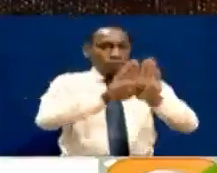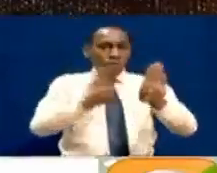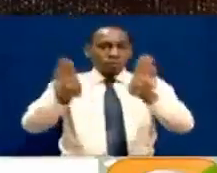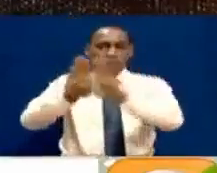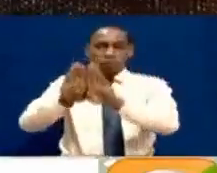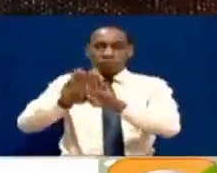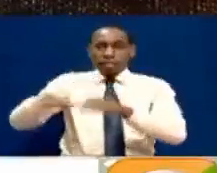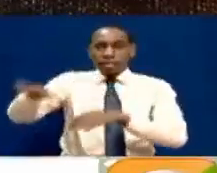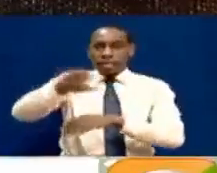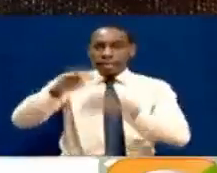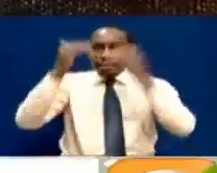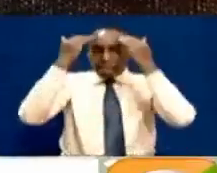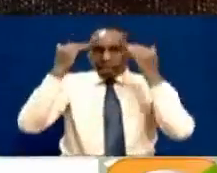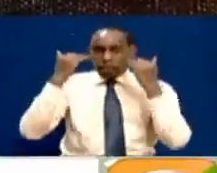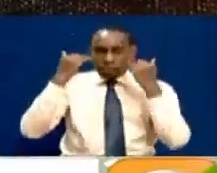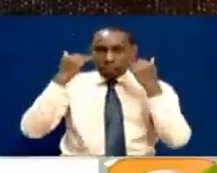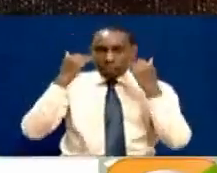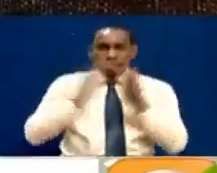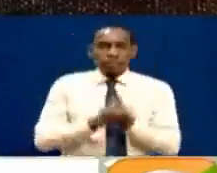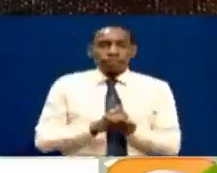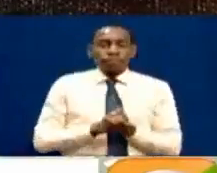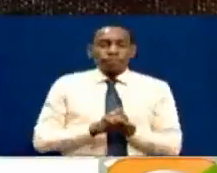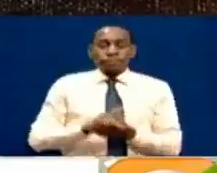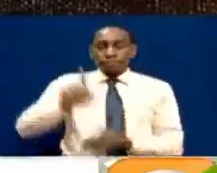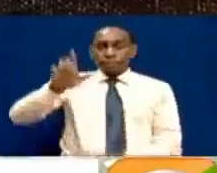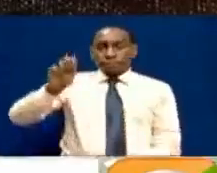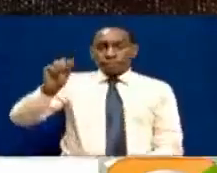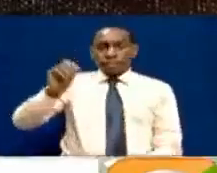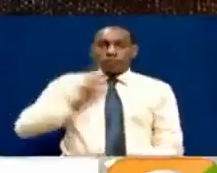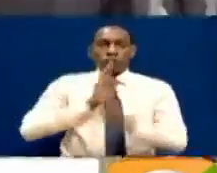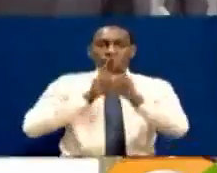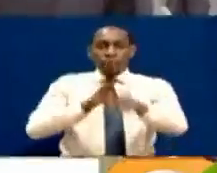closure of regional courts of appeal. Stephen Leto reports.